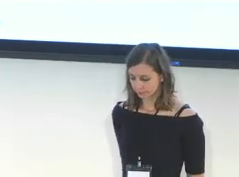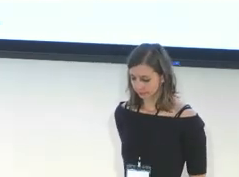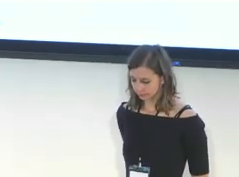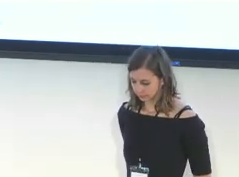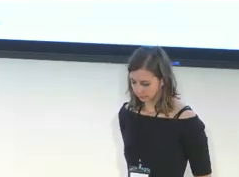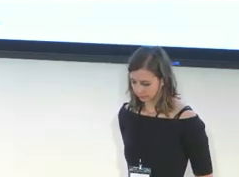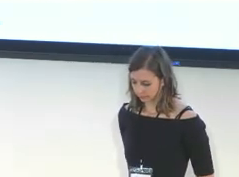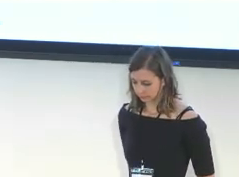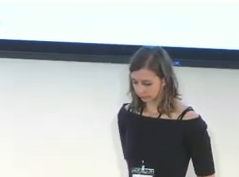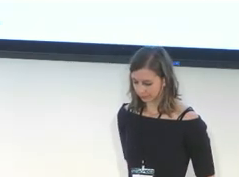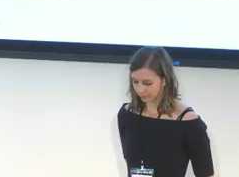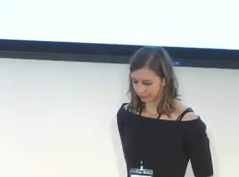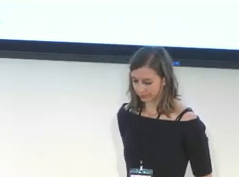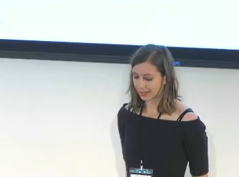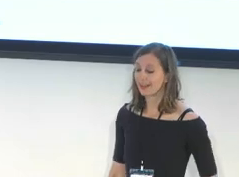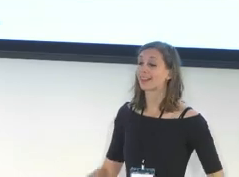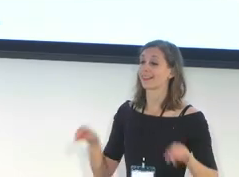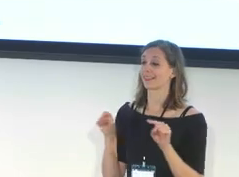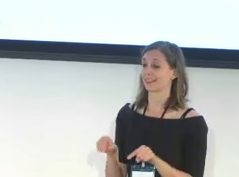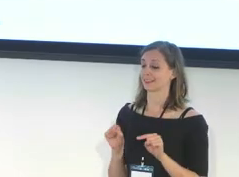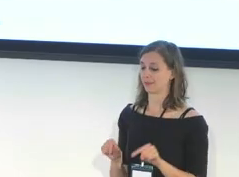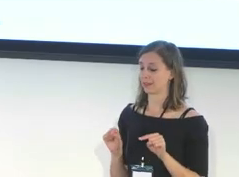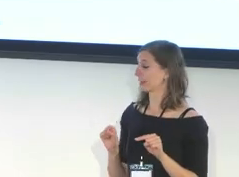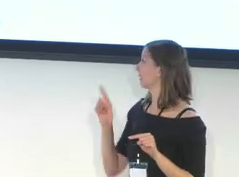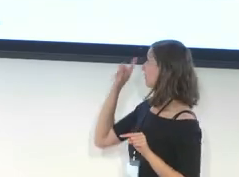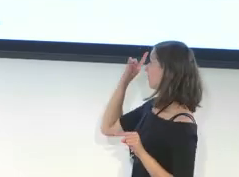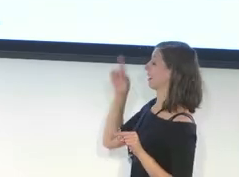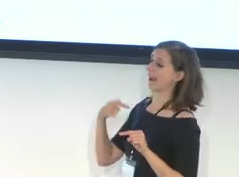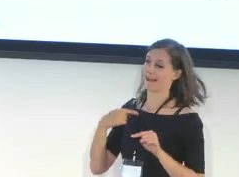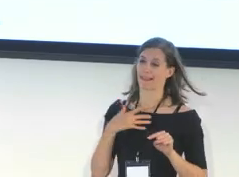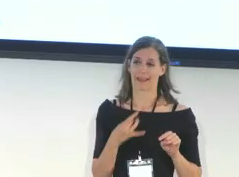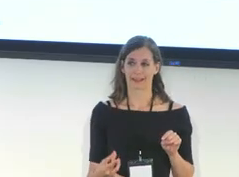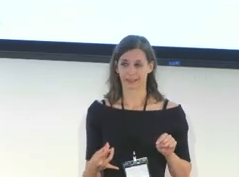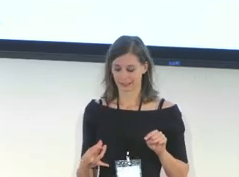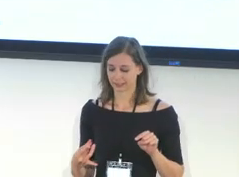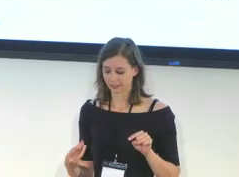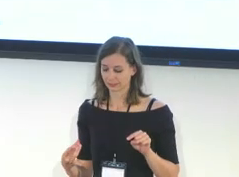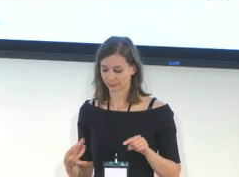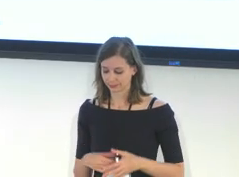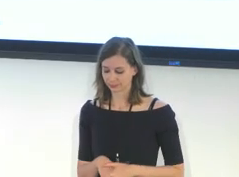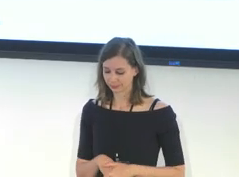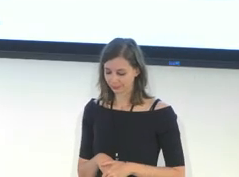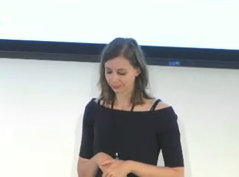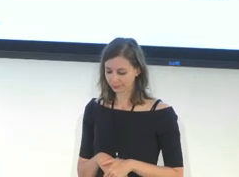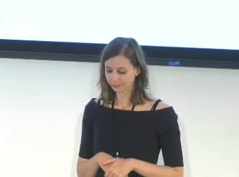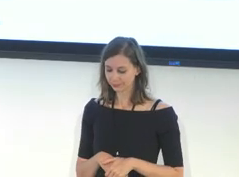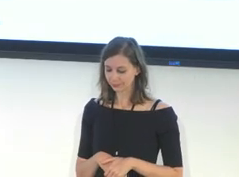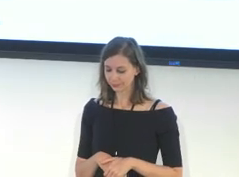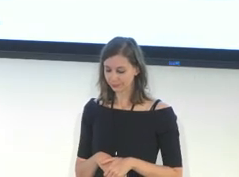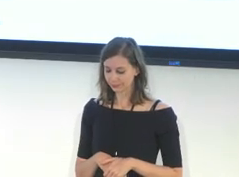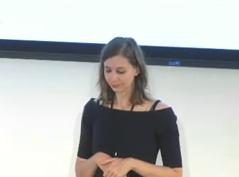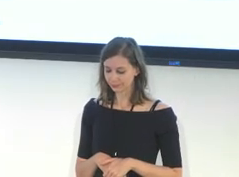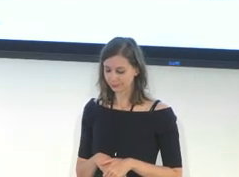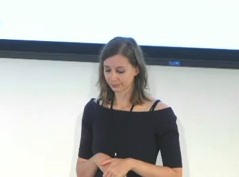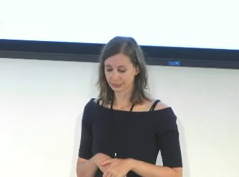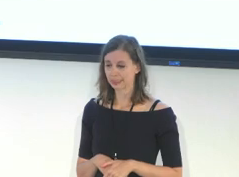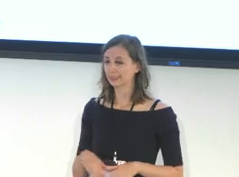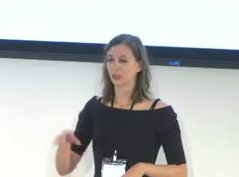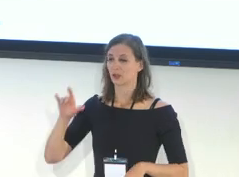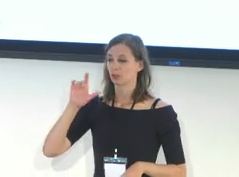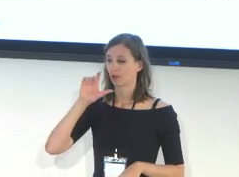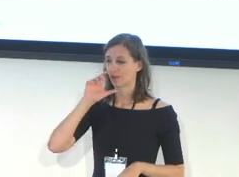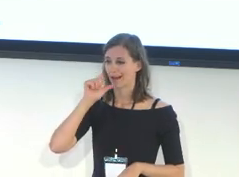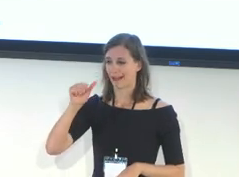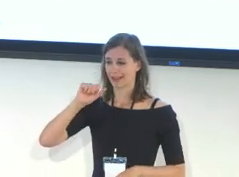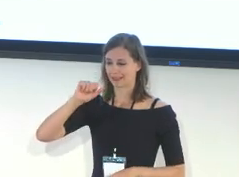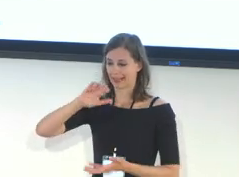But this is the one that I like. This is the perspective that I'm working for when it comes to building a metaverse, which is a decentralized version